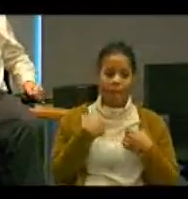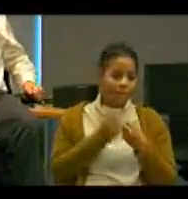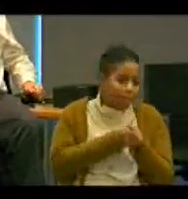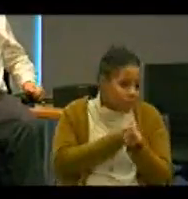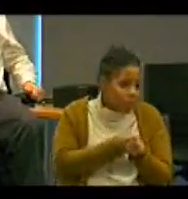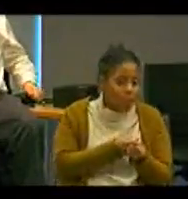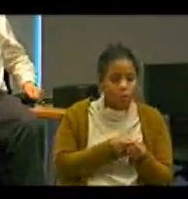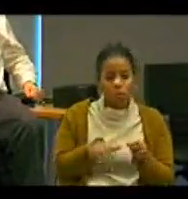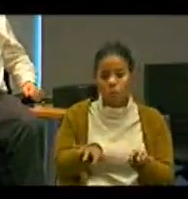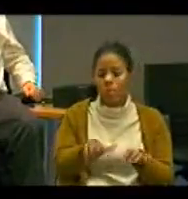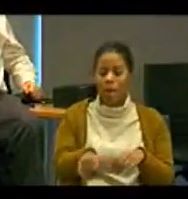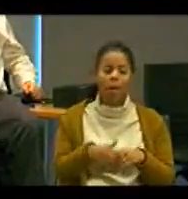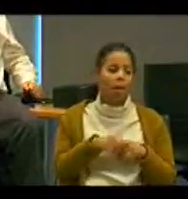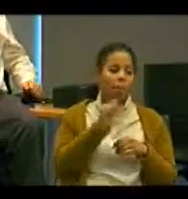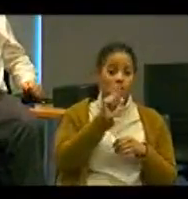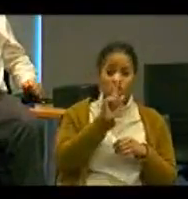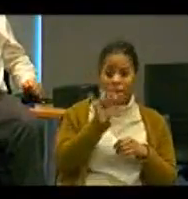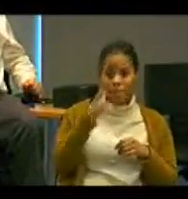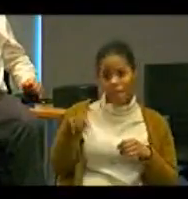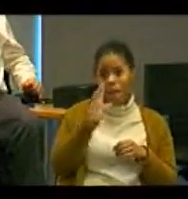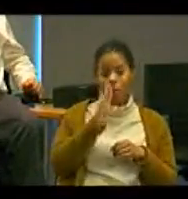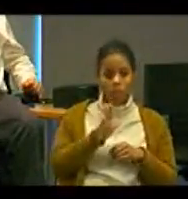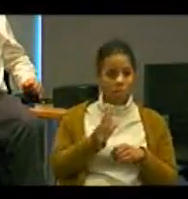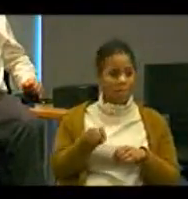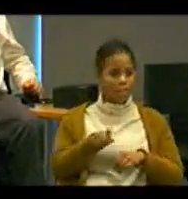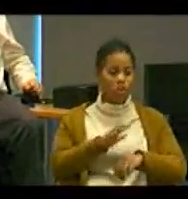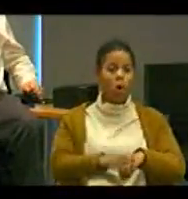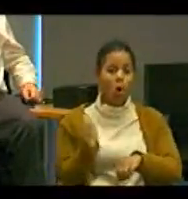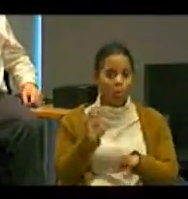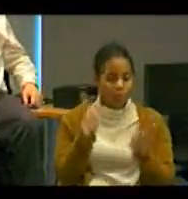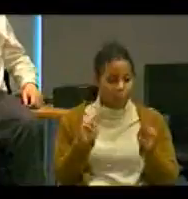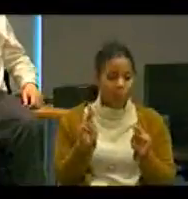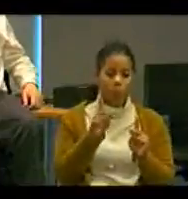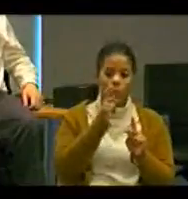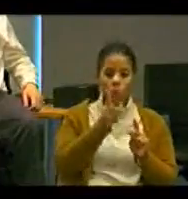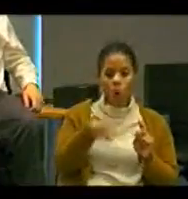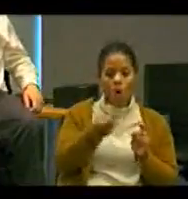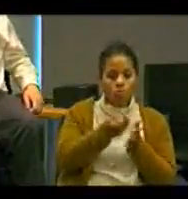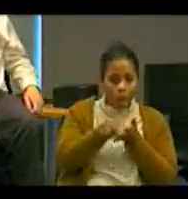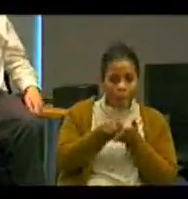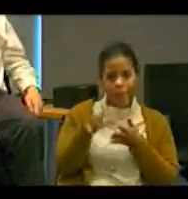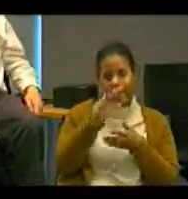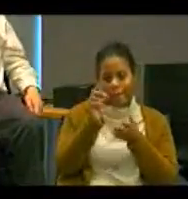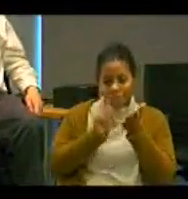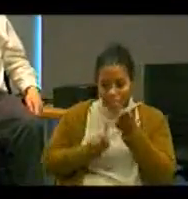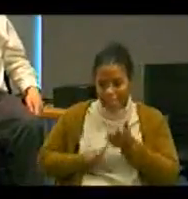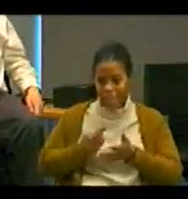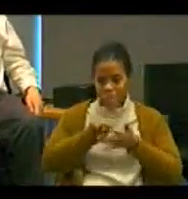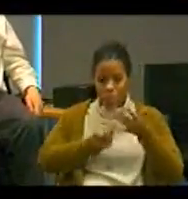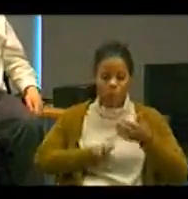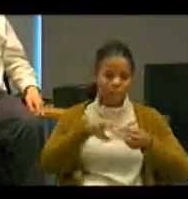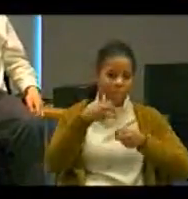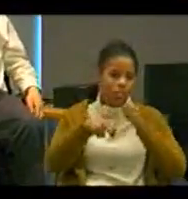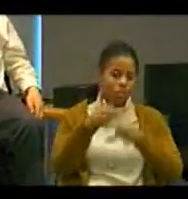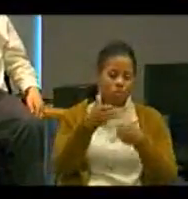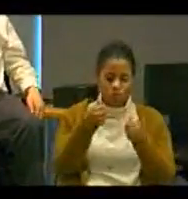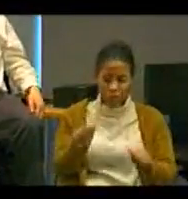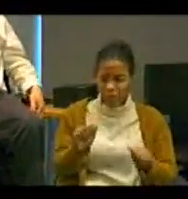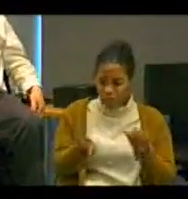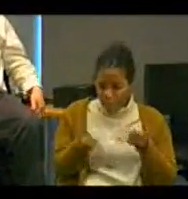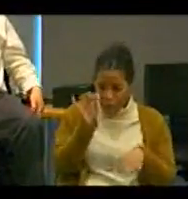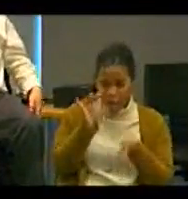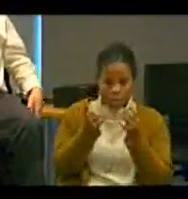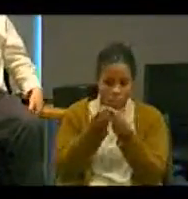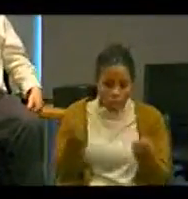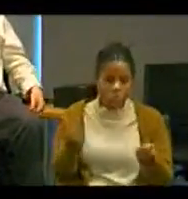think that they would call upon people who are writing and investigating these issues and really trying to seek solutions to be